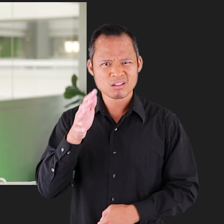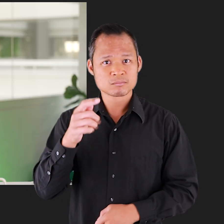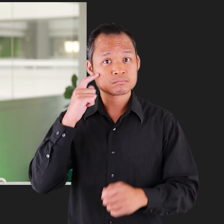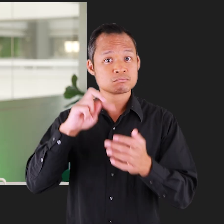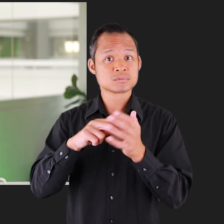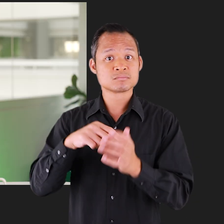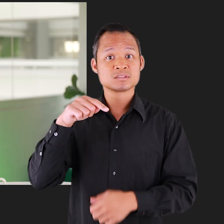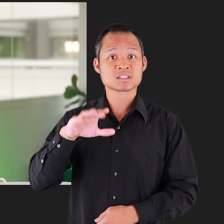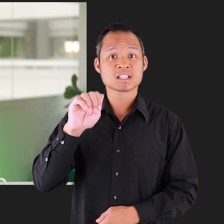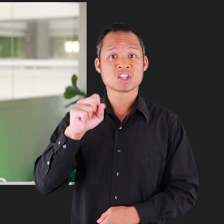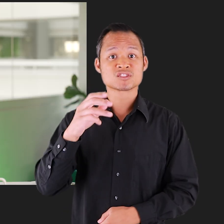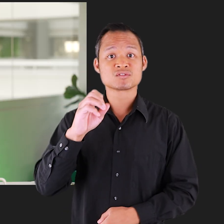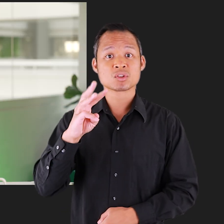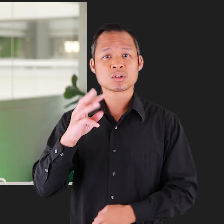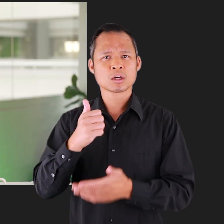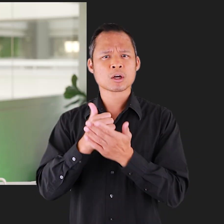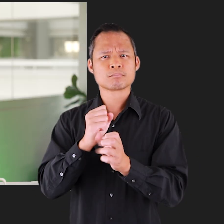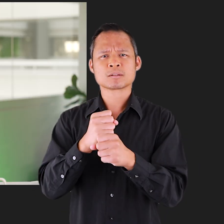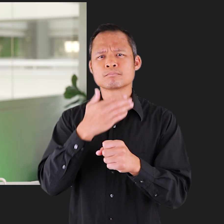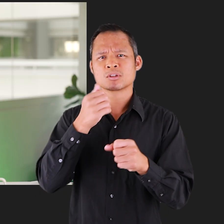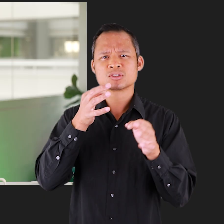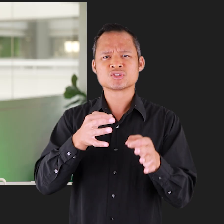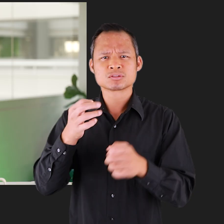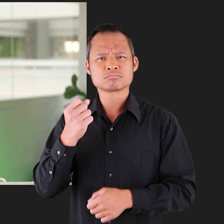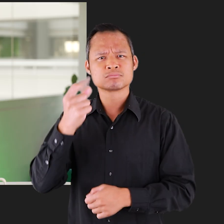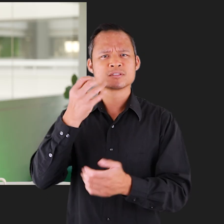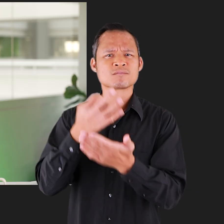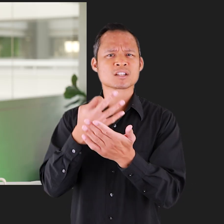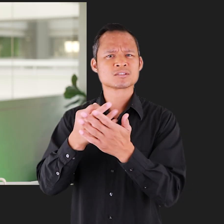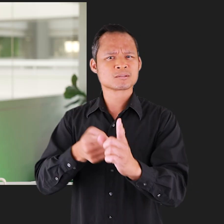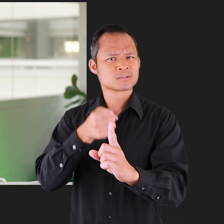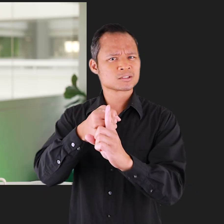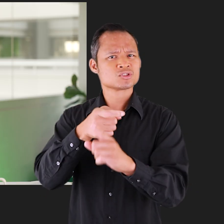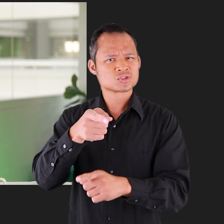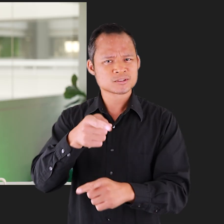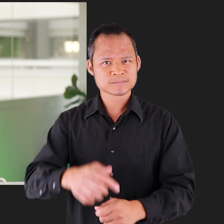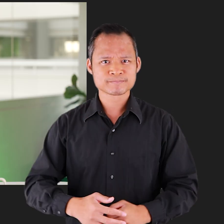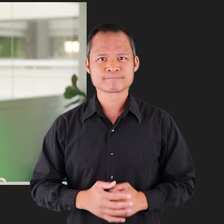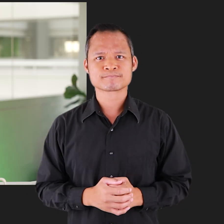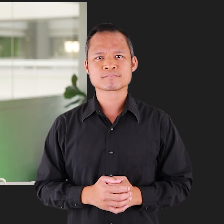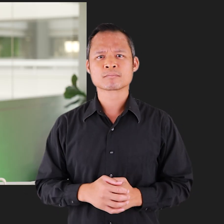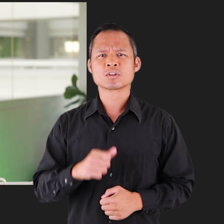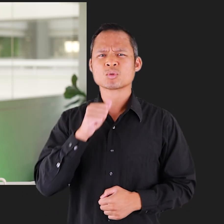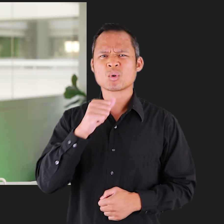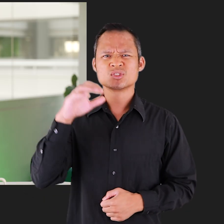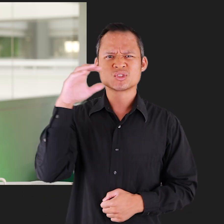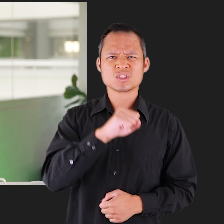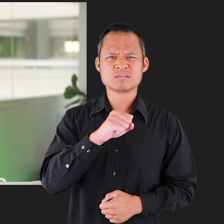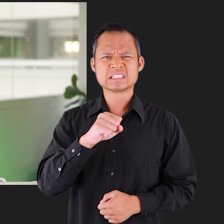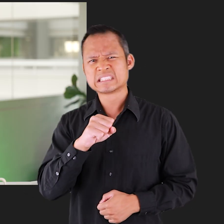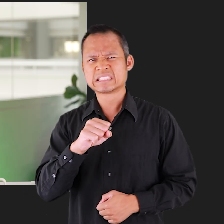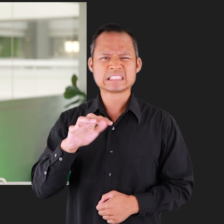to be able to make better decisions and understand what the financial implications are. Don't make the false assumptions that you're not